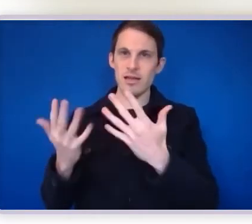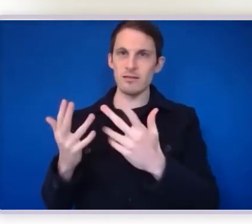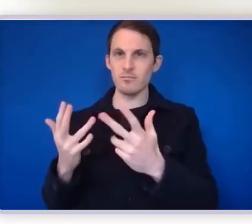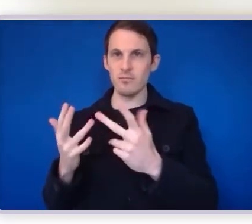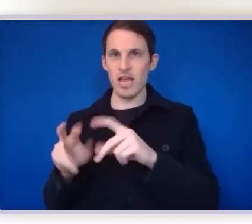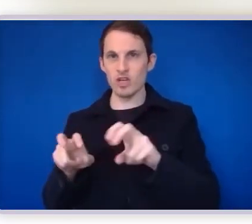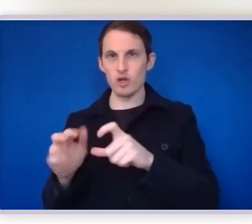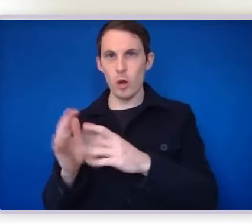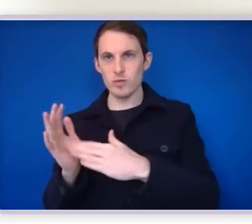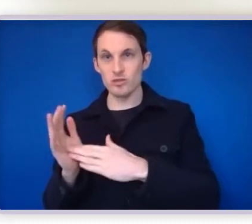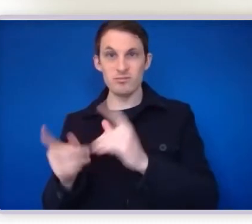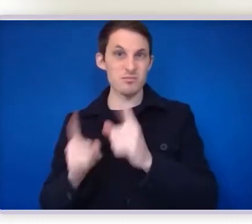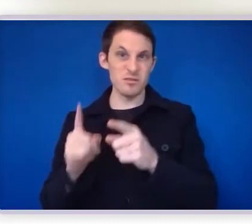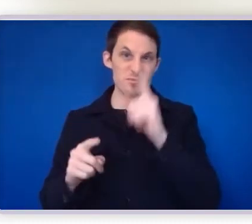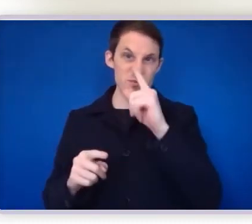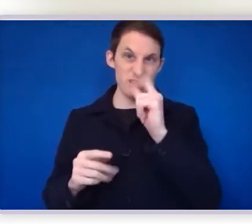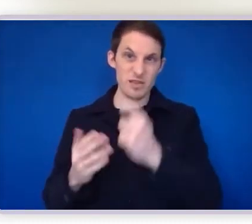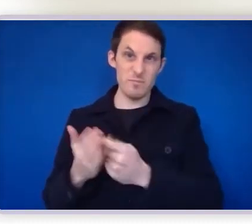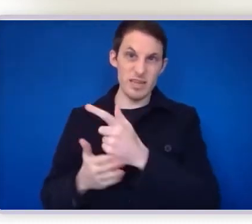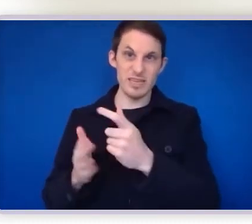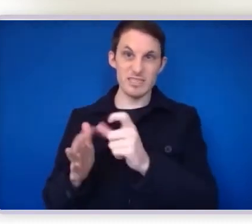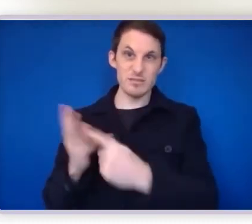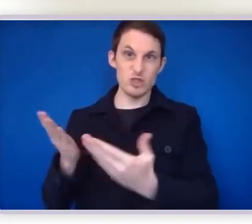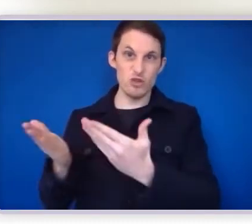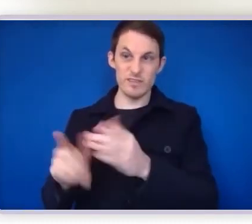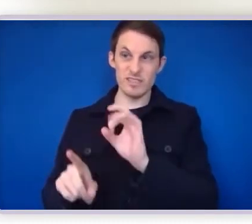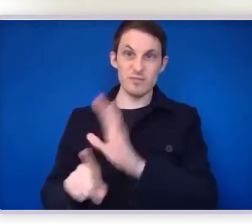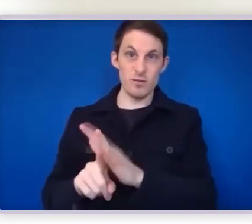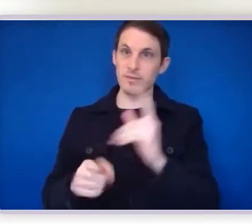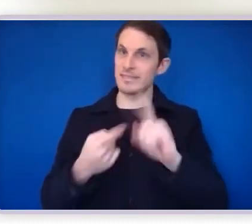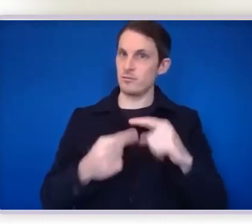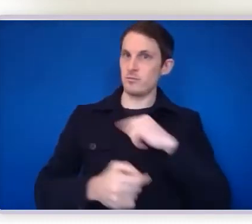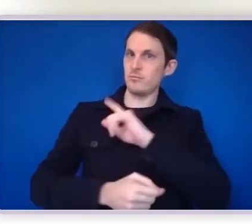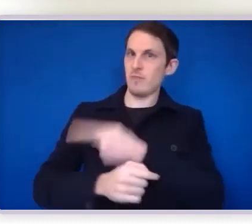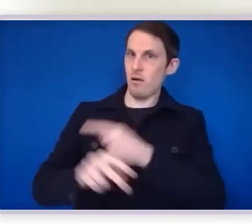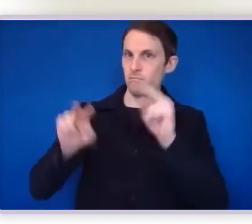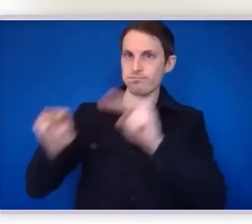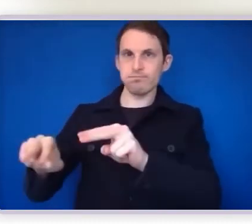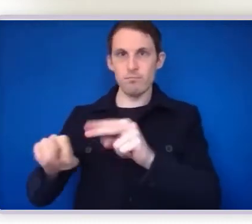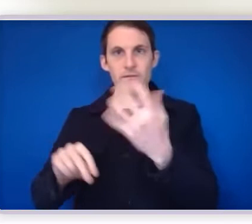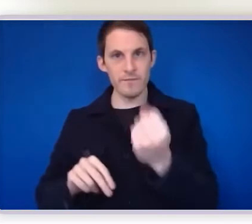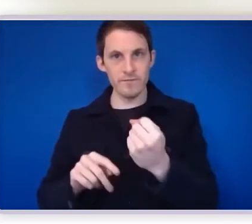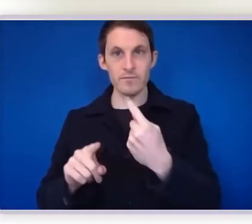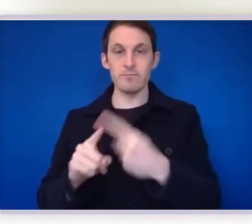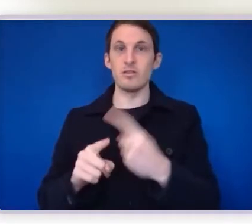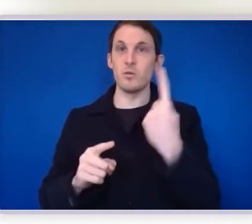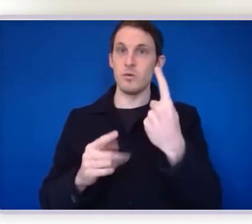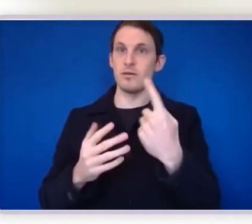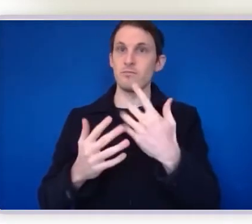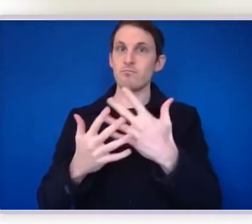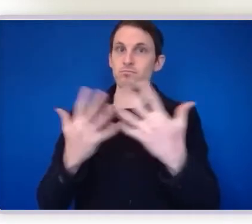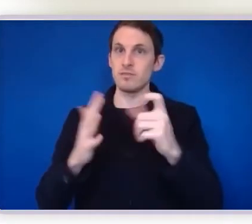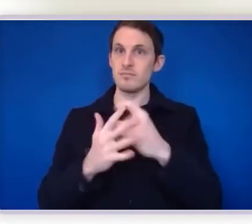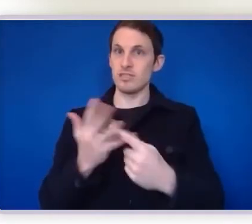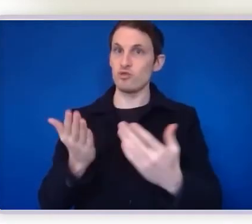pay for disability services out of their own pocket, and that's covered. And still a significant chunk of disability services are